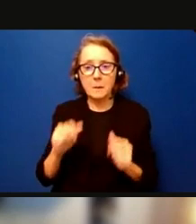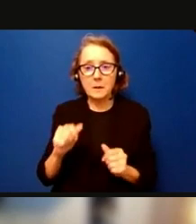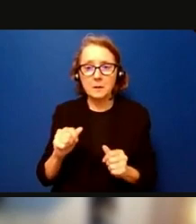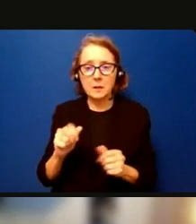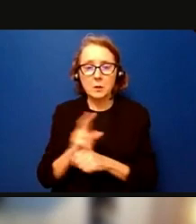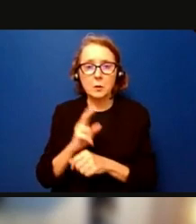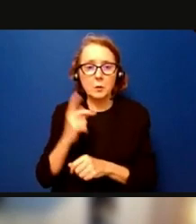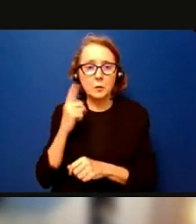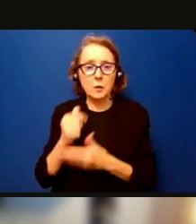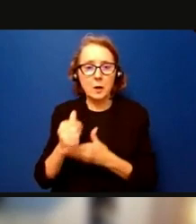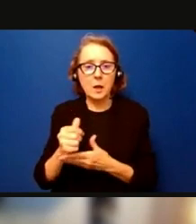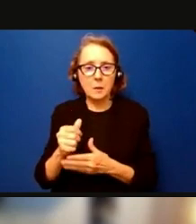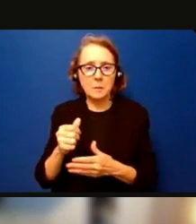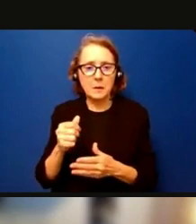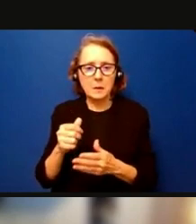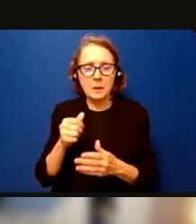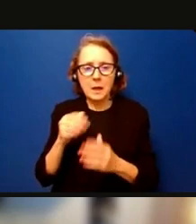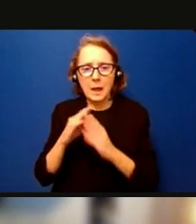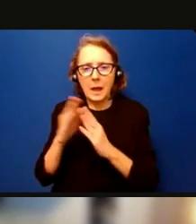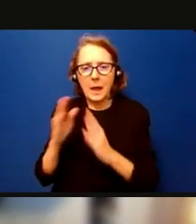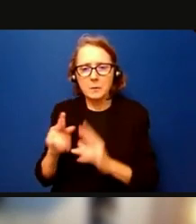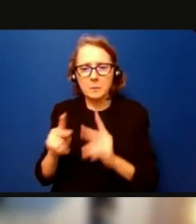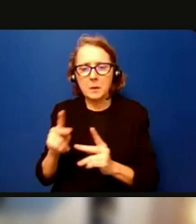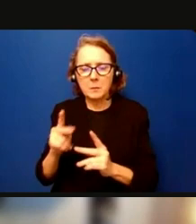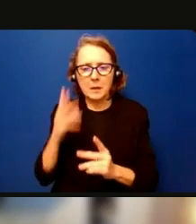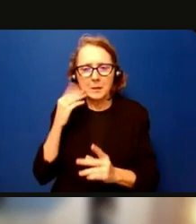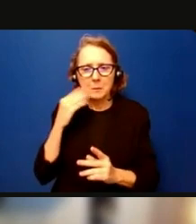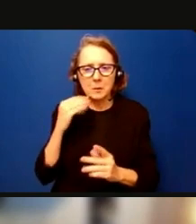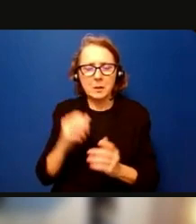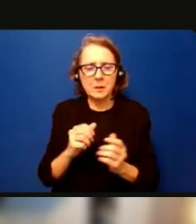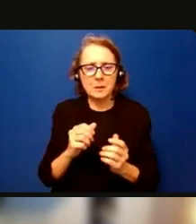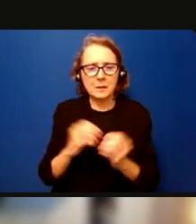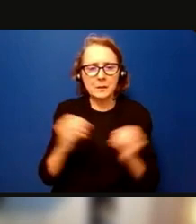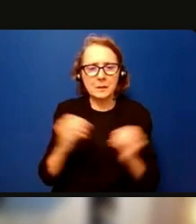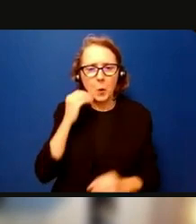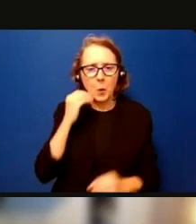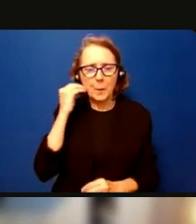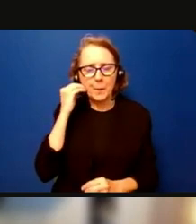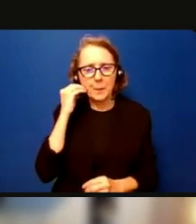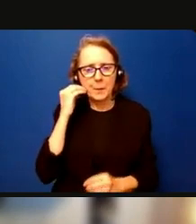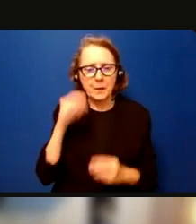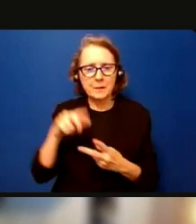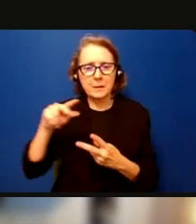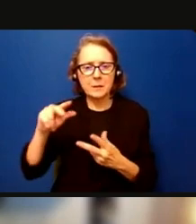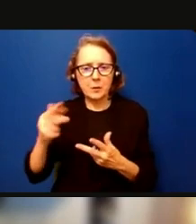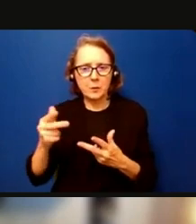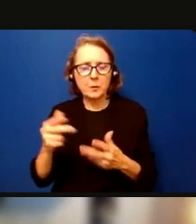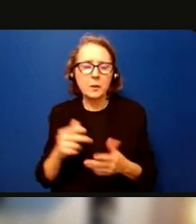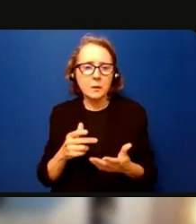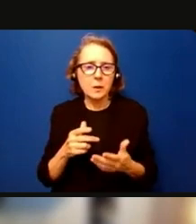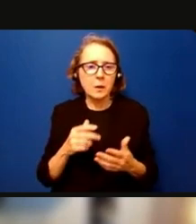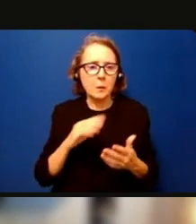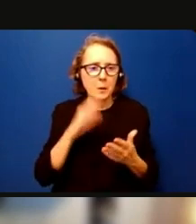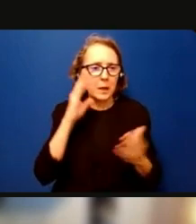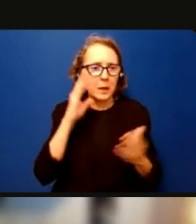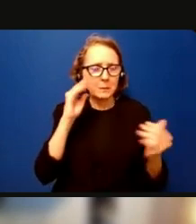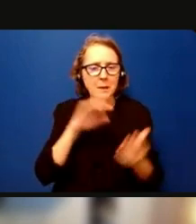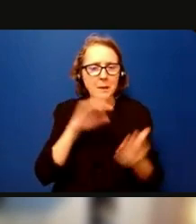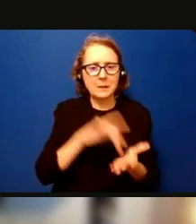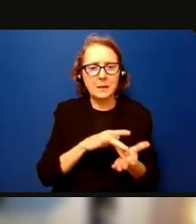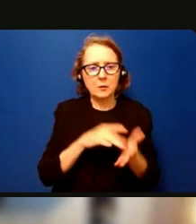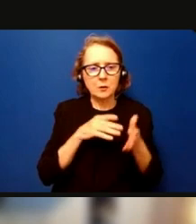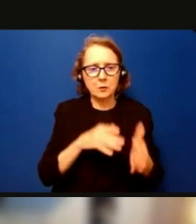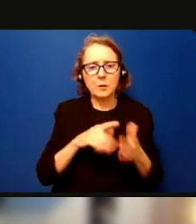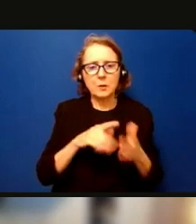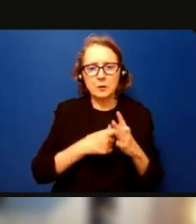used to help shelter people experiencing homelessness. And this is the third of those now. We expect Center Street to be activated next